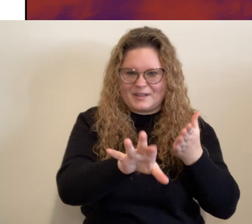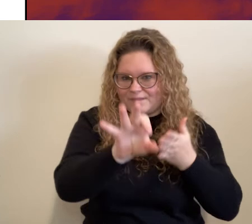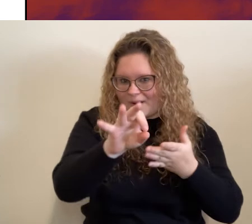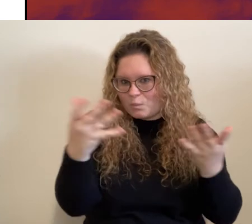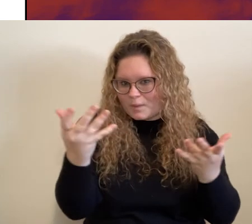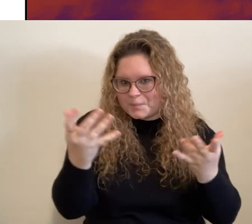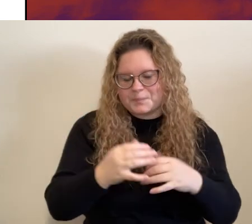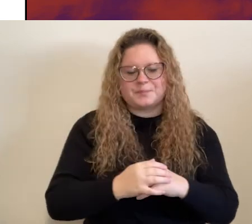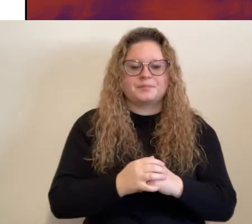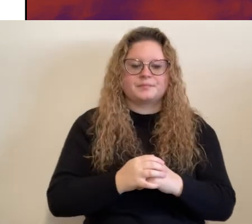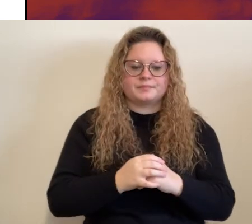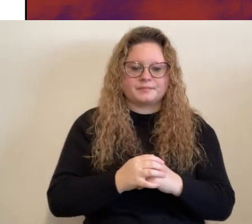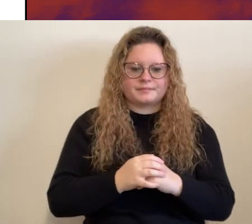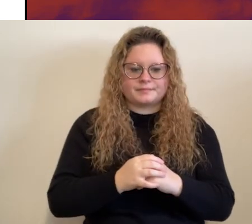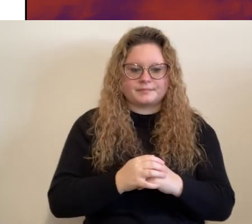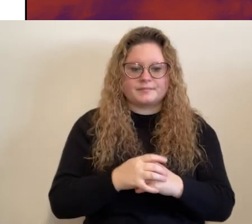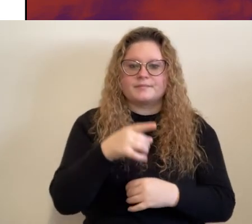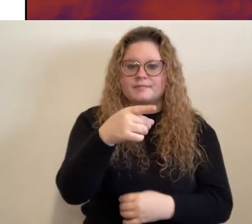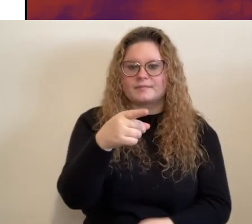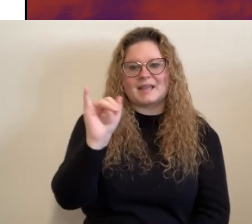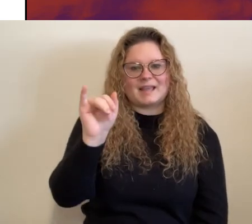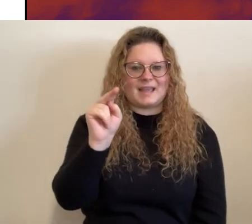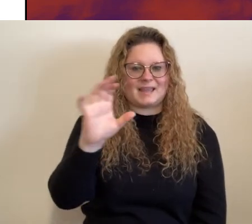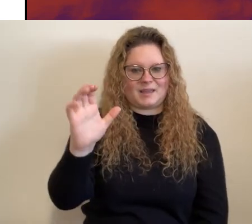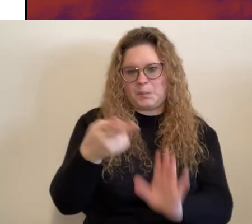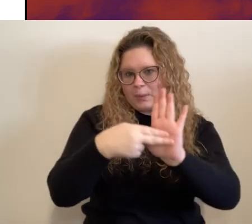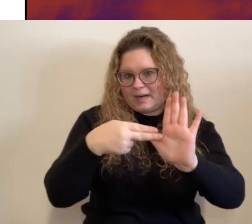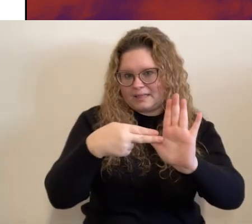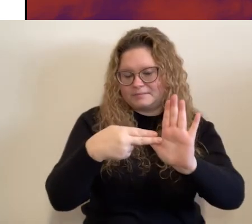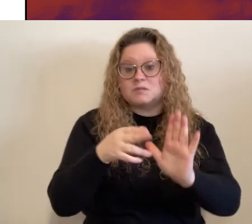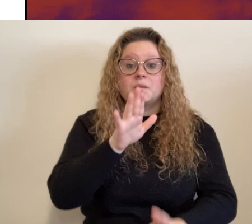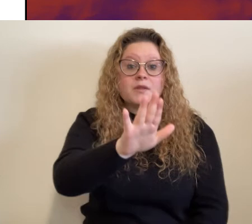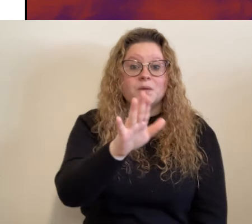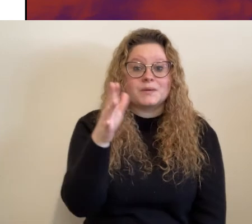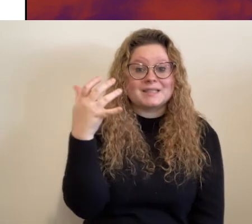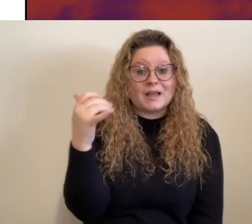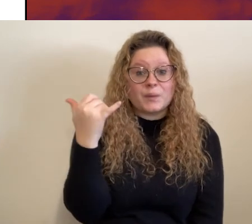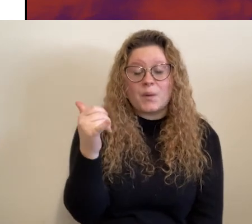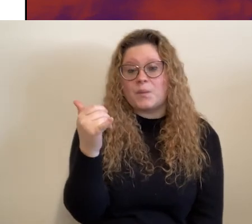corporate branding. So I just had to like take their yellow and their purple and